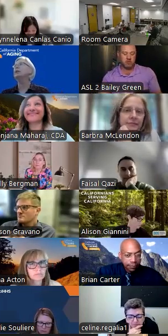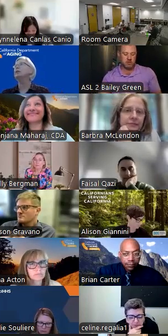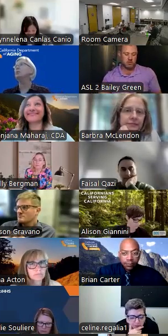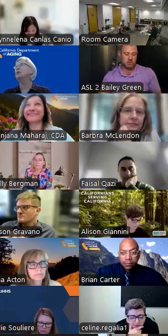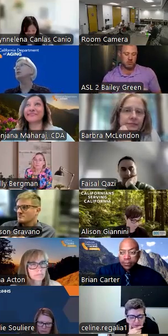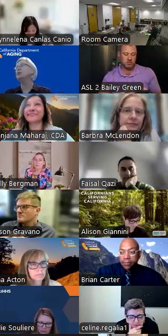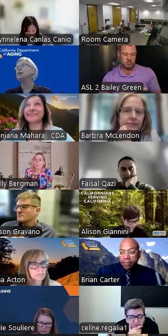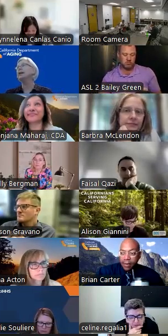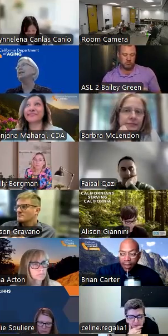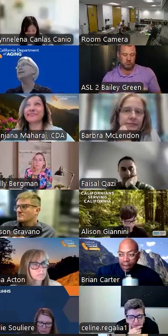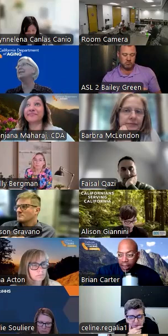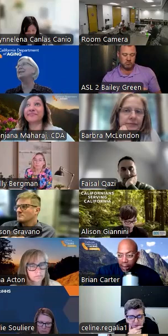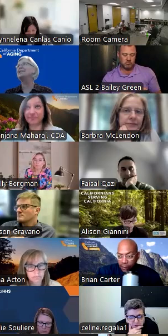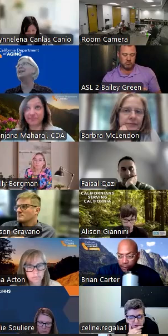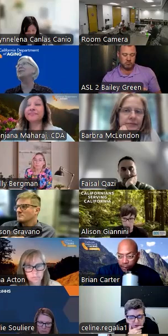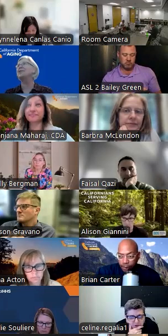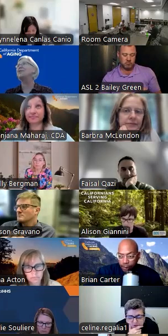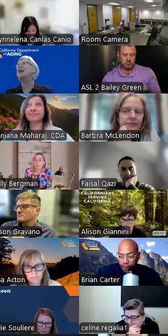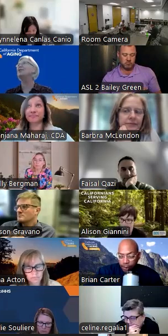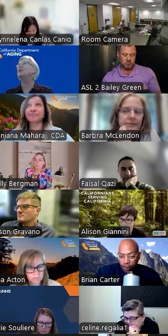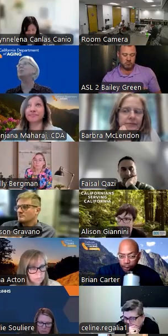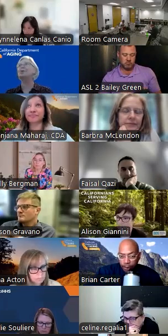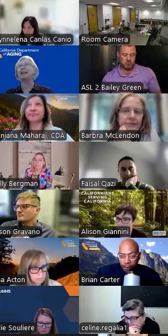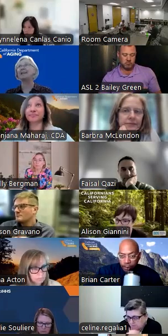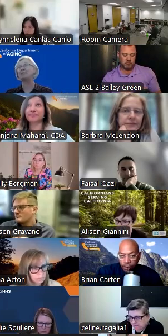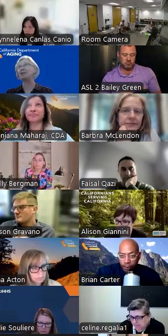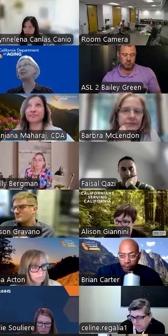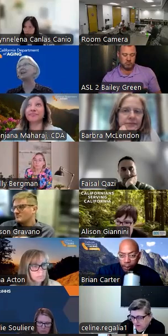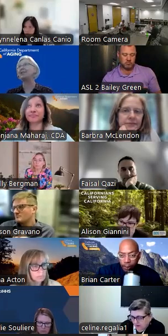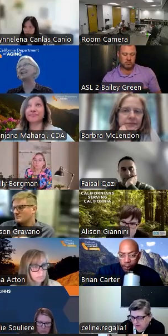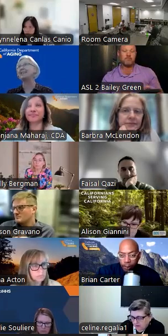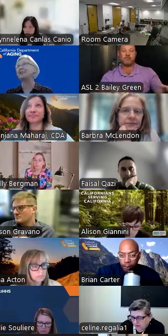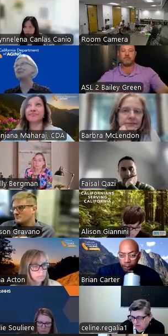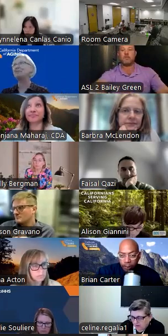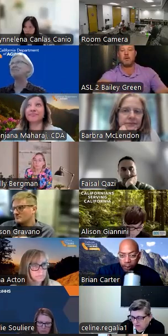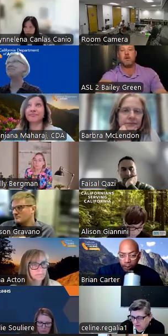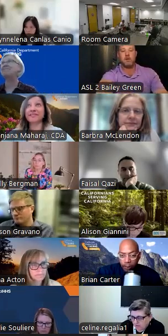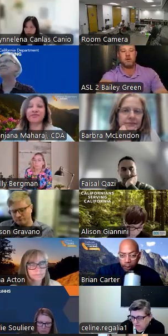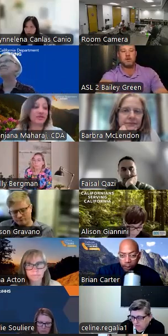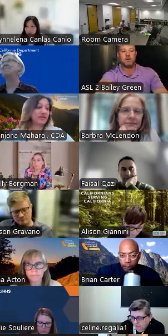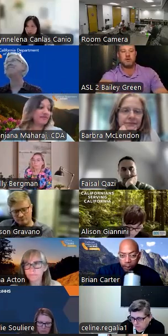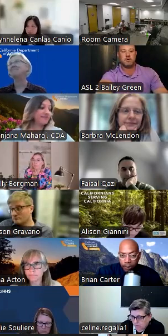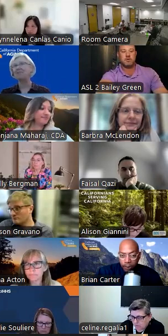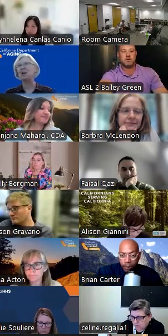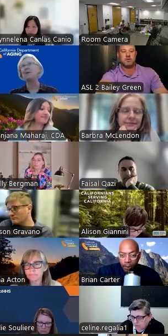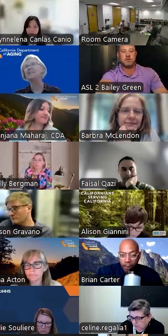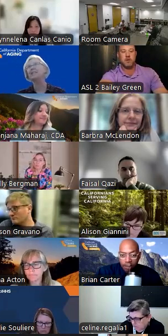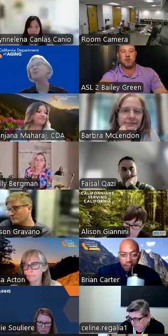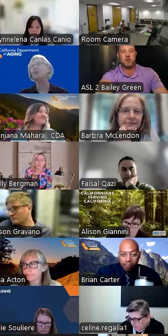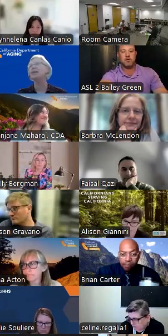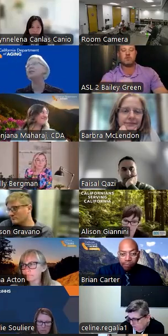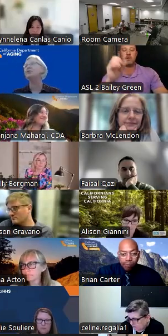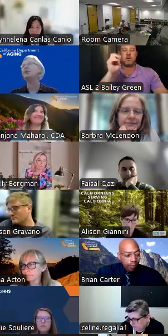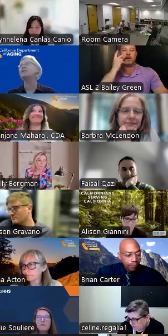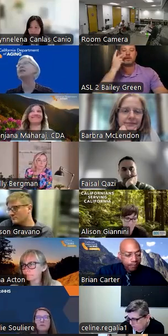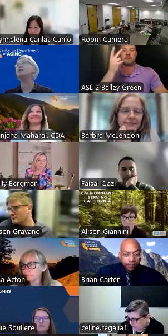think we can go with noon unless other factors present themselves. How's that sound? Sounds good. All right. See